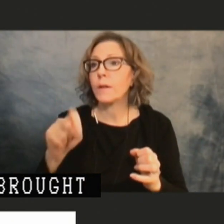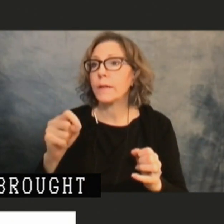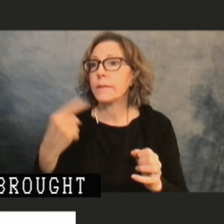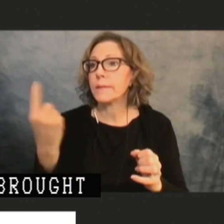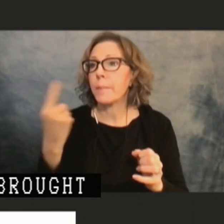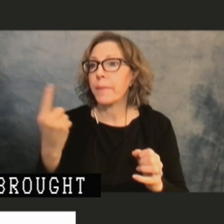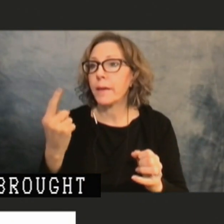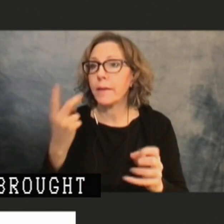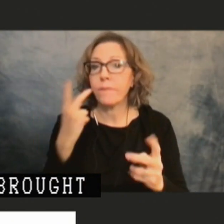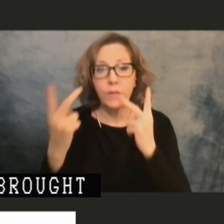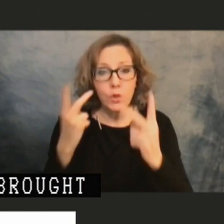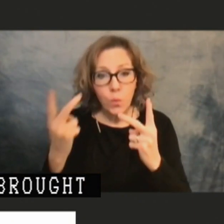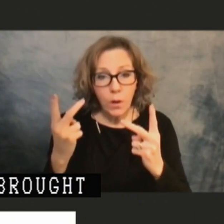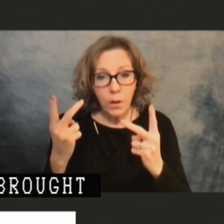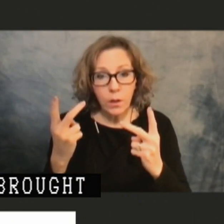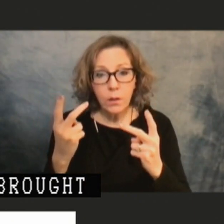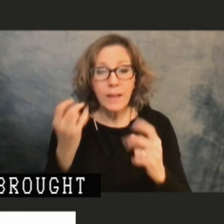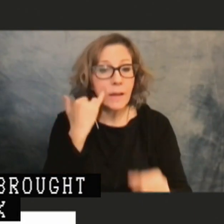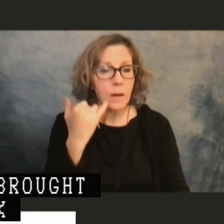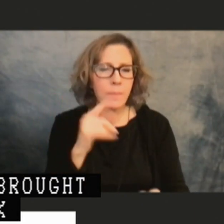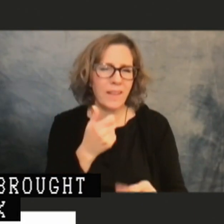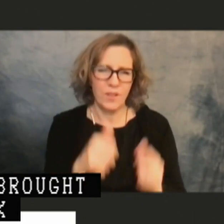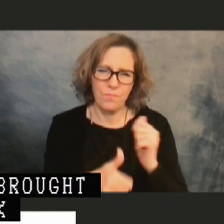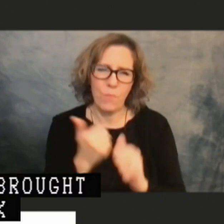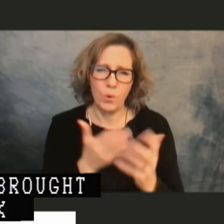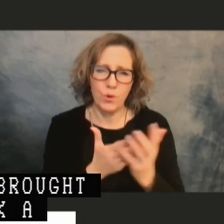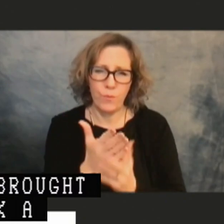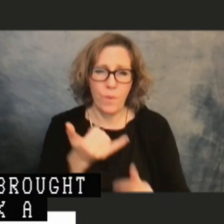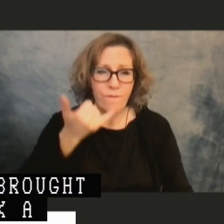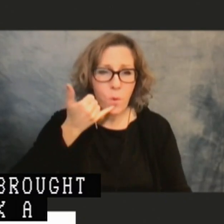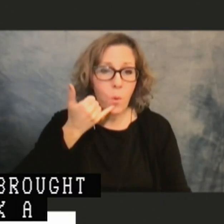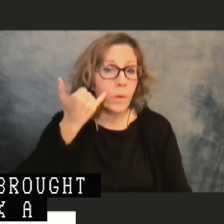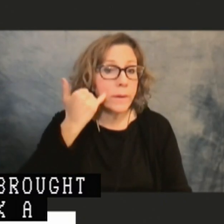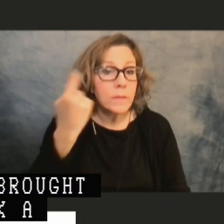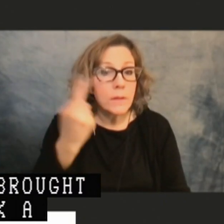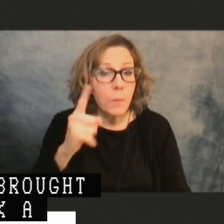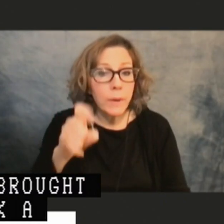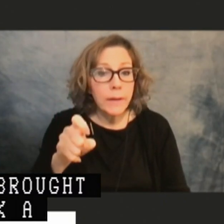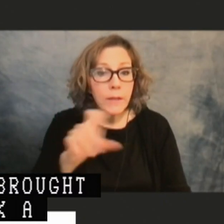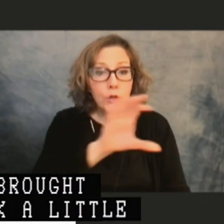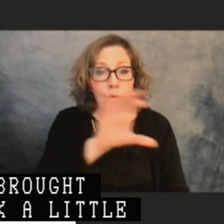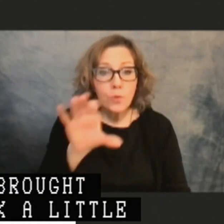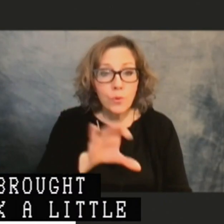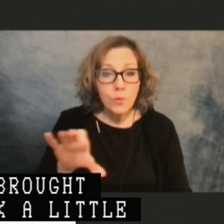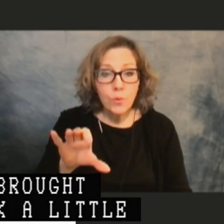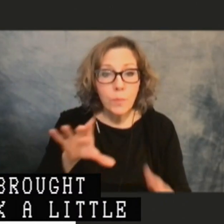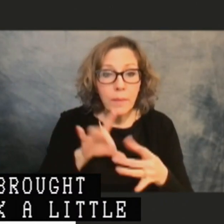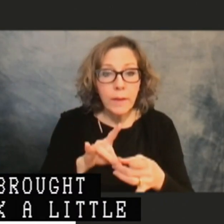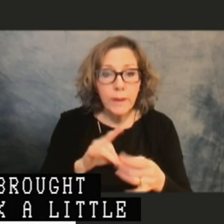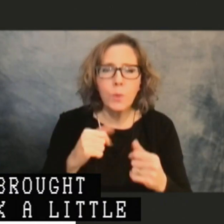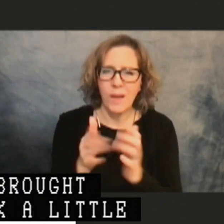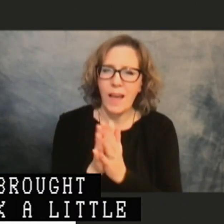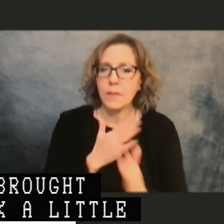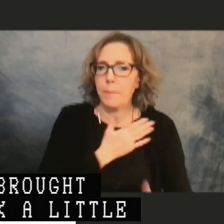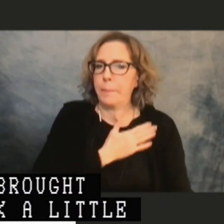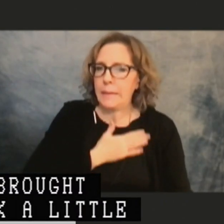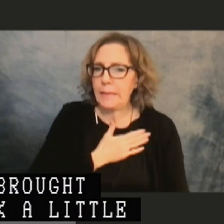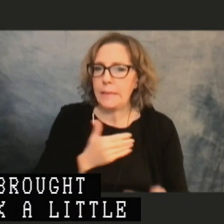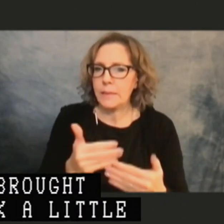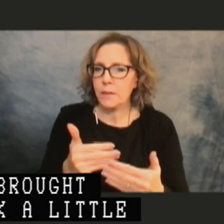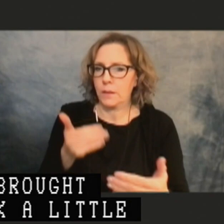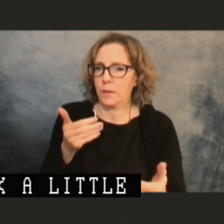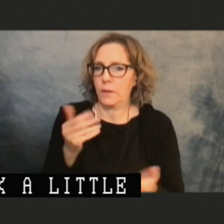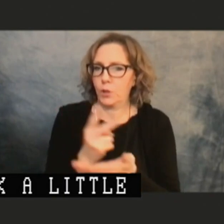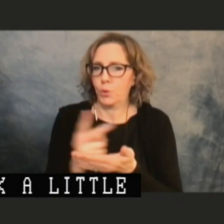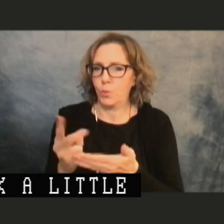virtually over the phone. So if somebody needs a Zoom link, we always ask that they do the request 2 weeks in advance so that we're able to provide